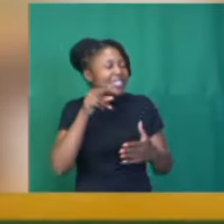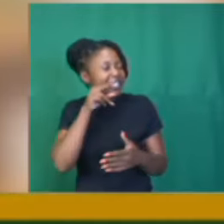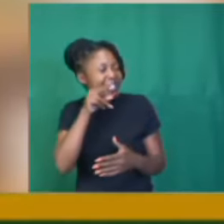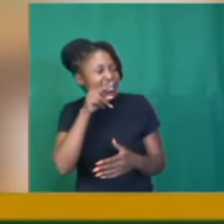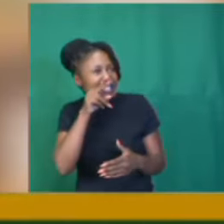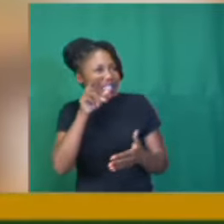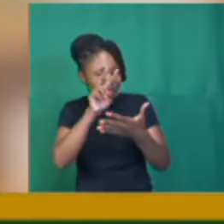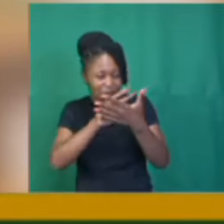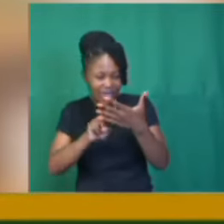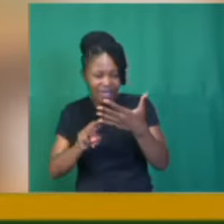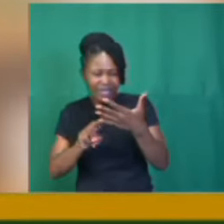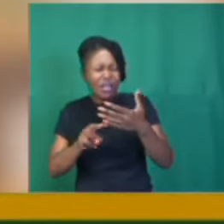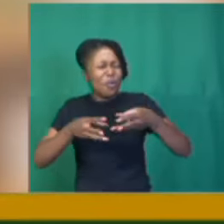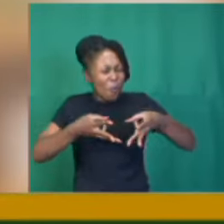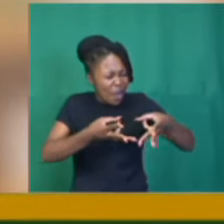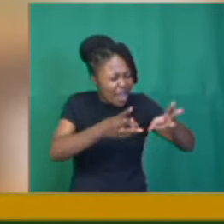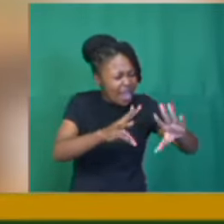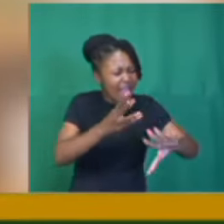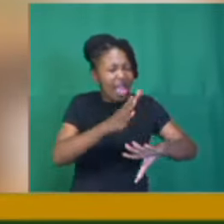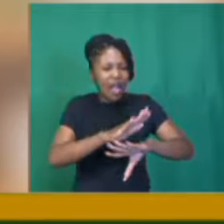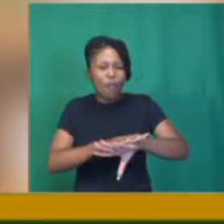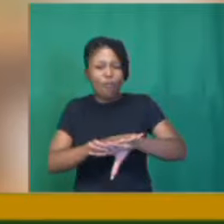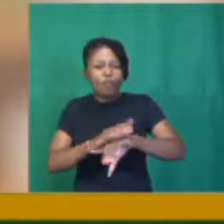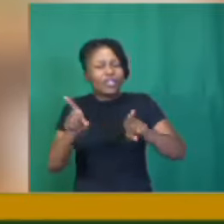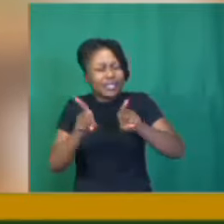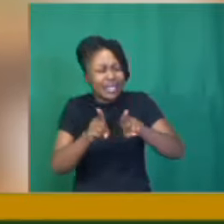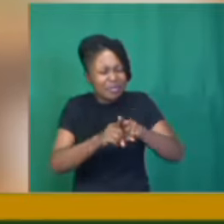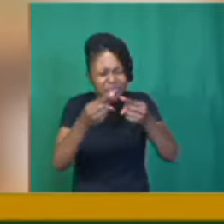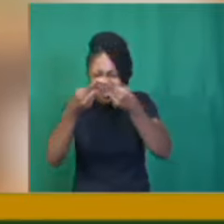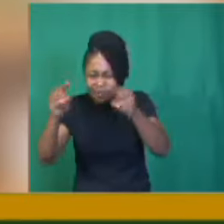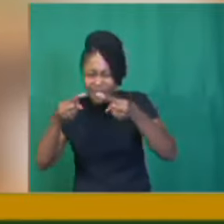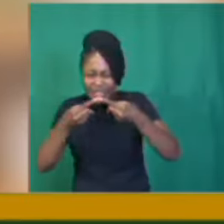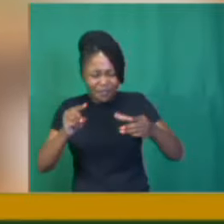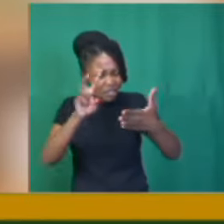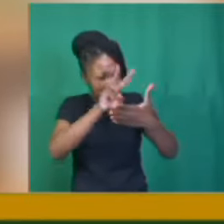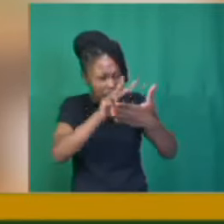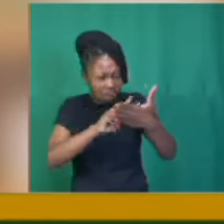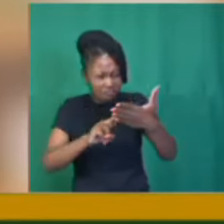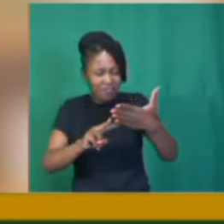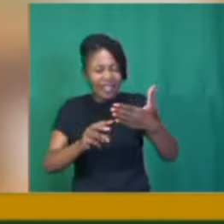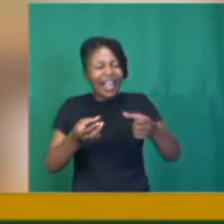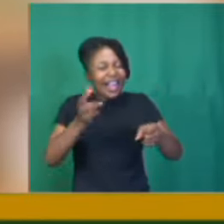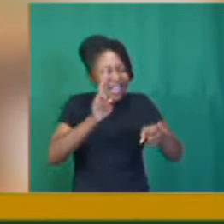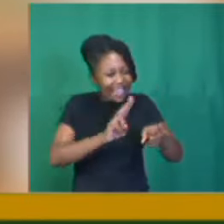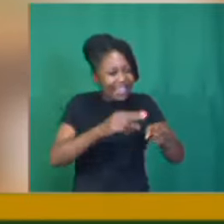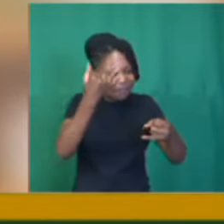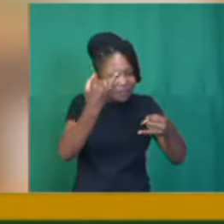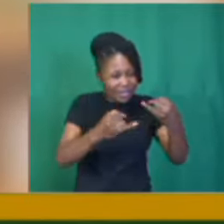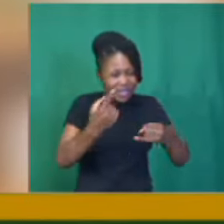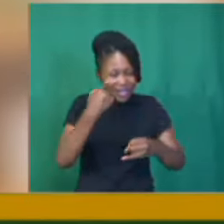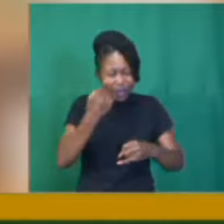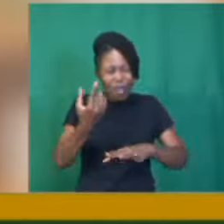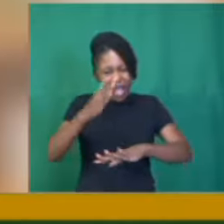reading you are supposed to make sure that you have, and also you were able to look into how do I read